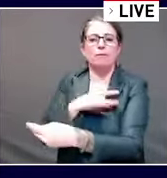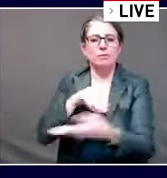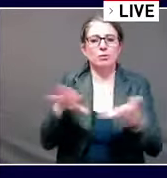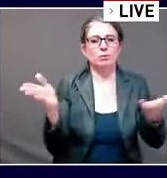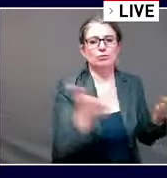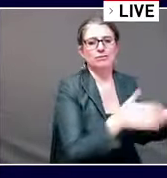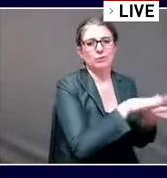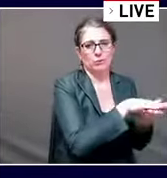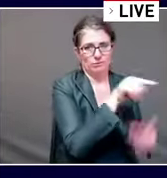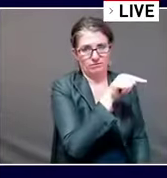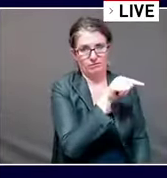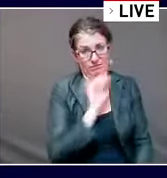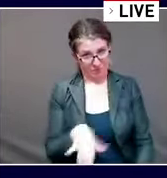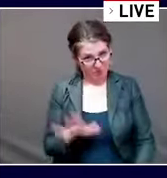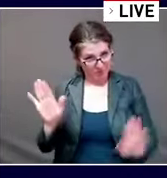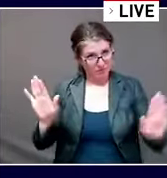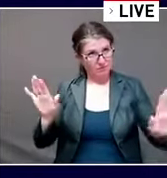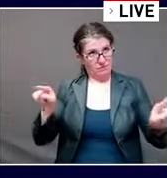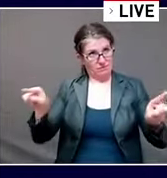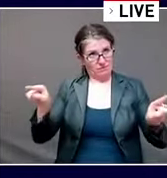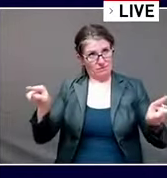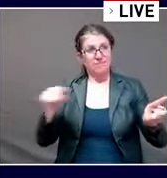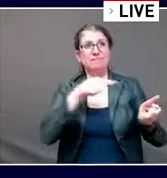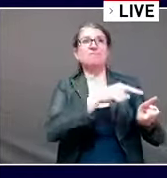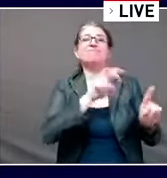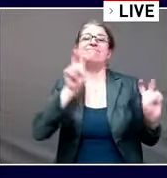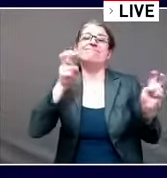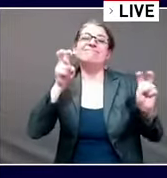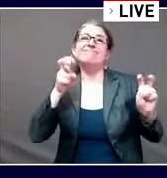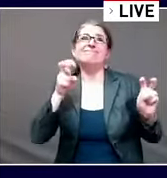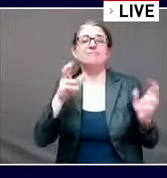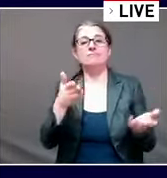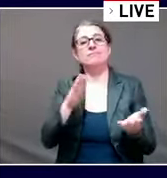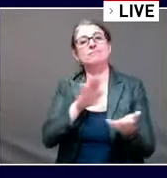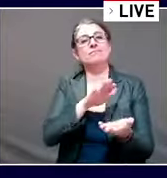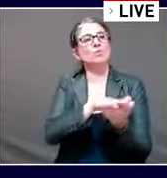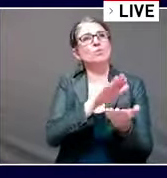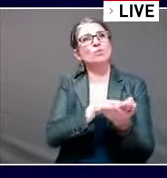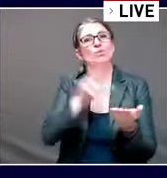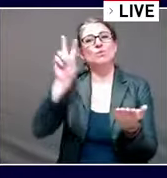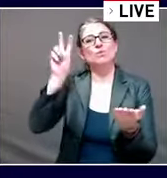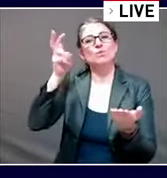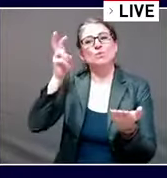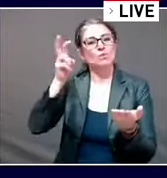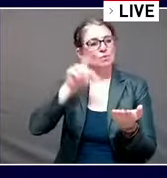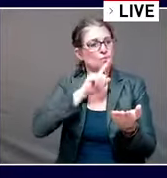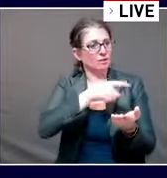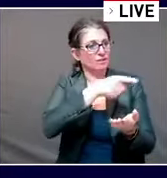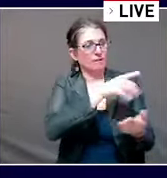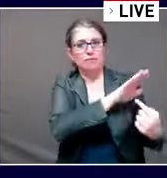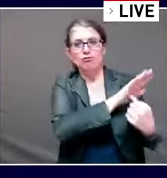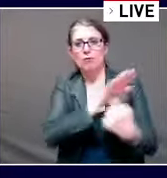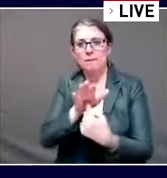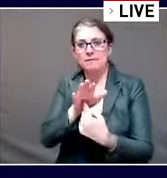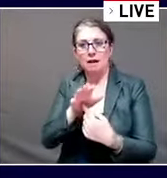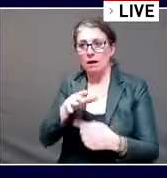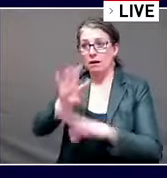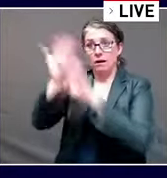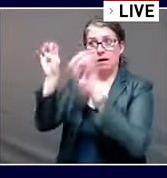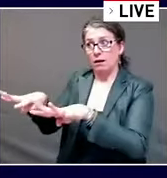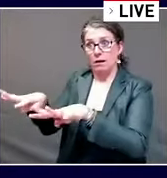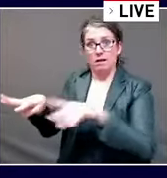on the community. The two have a close relationship. And thus far, we've detected cases not